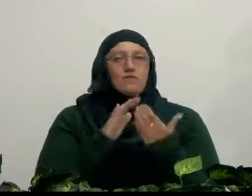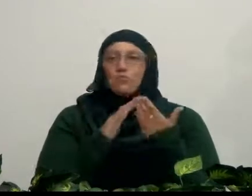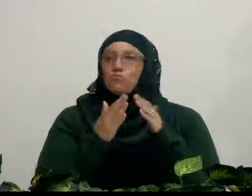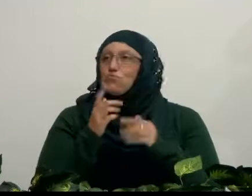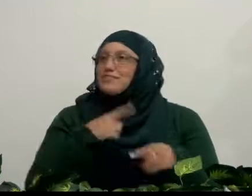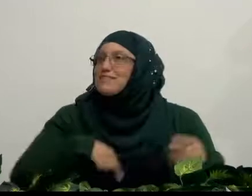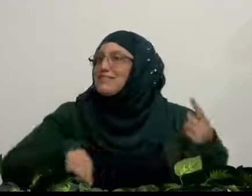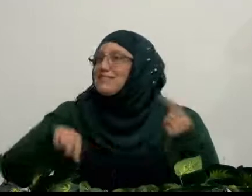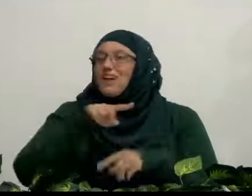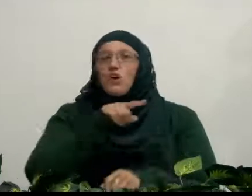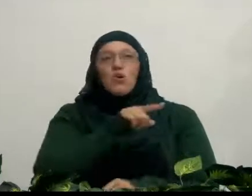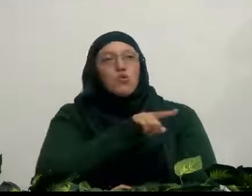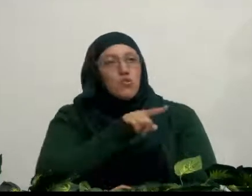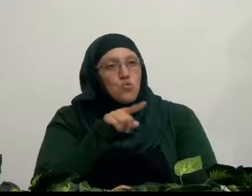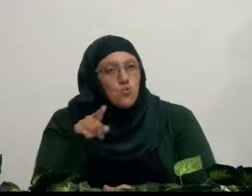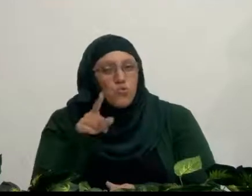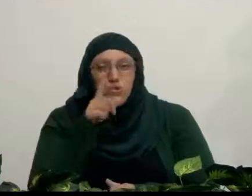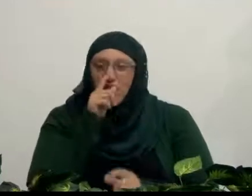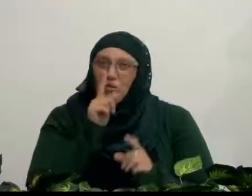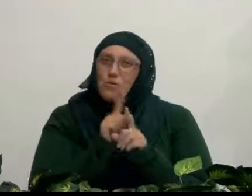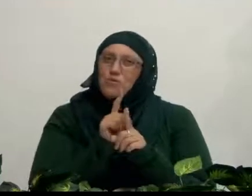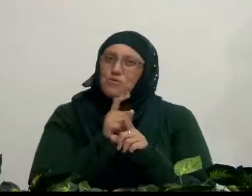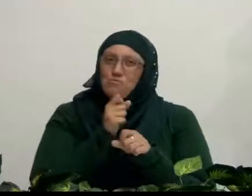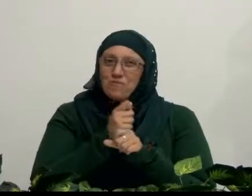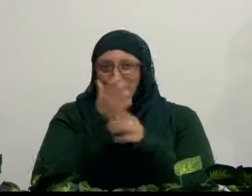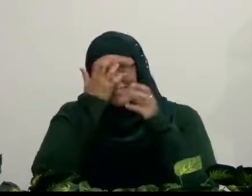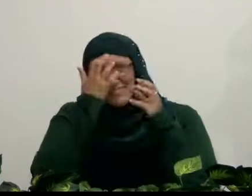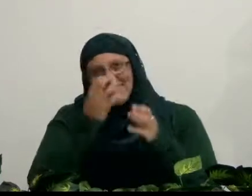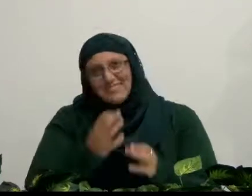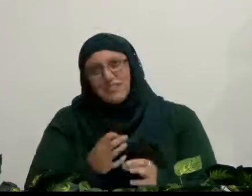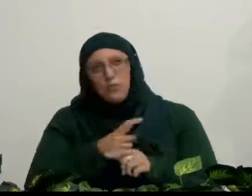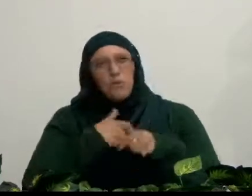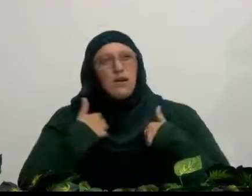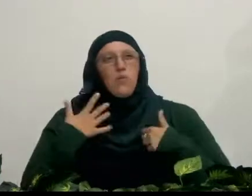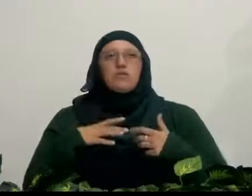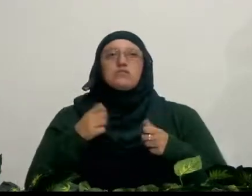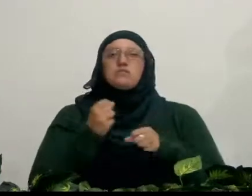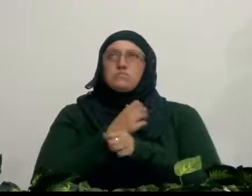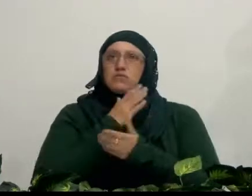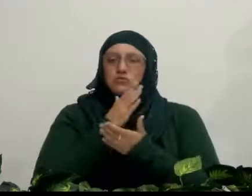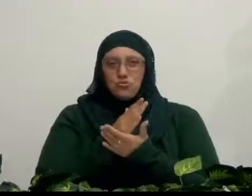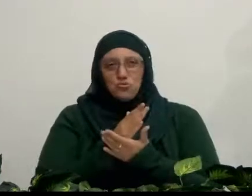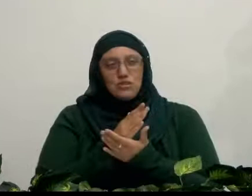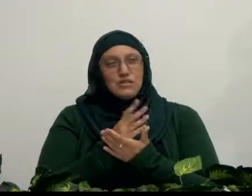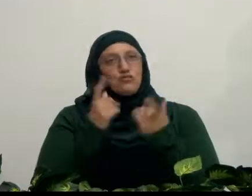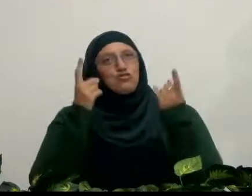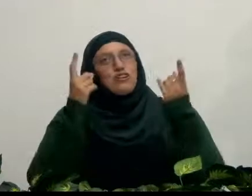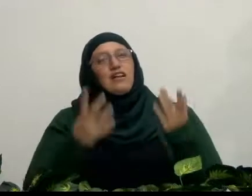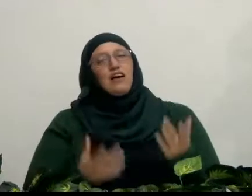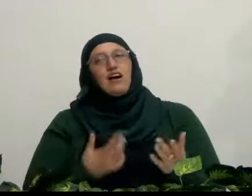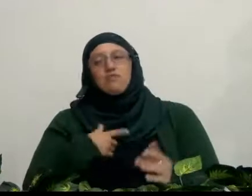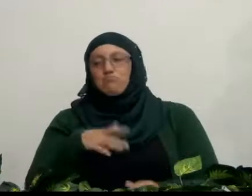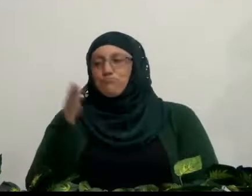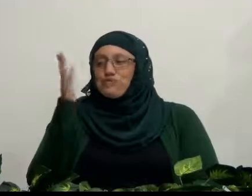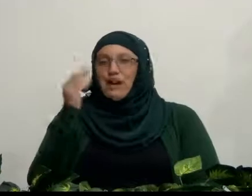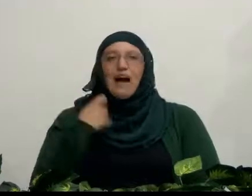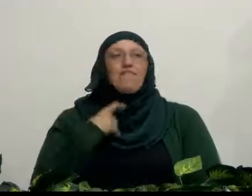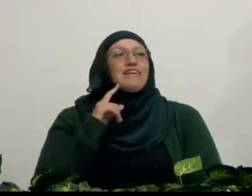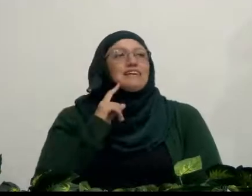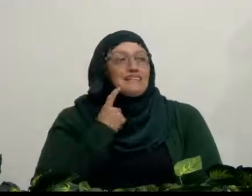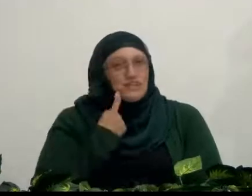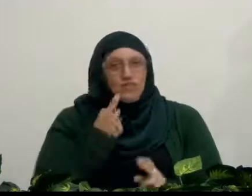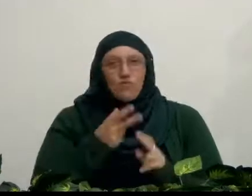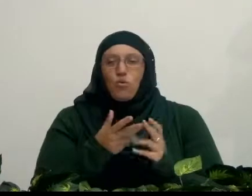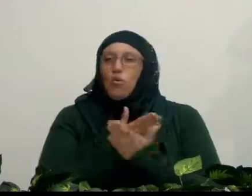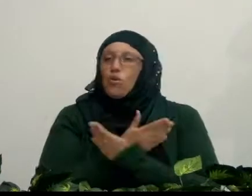a community at large, as recommended, we want to make it. So inshallah, as I'm presenting it, I have this intention for all